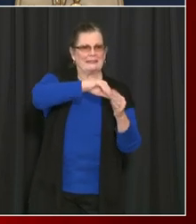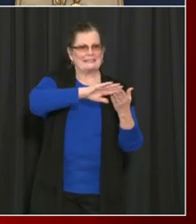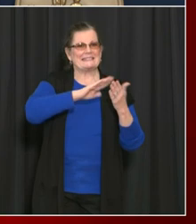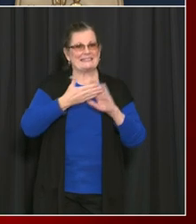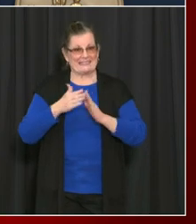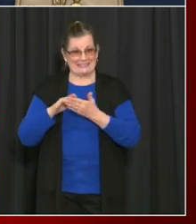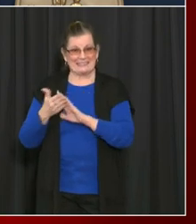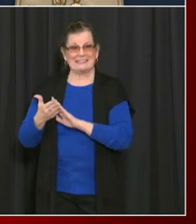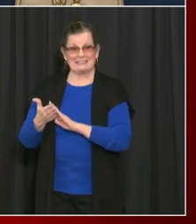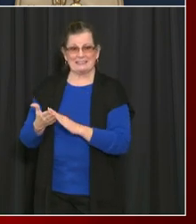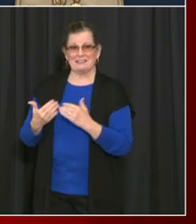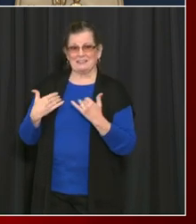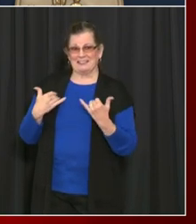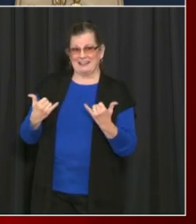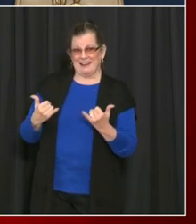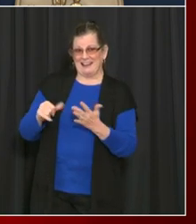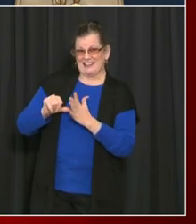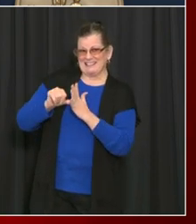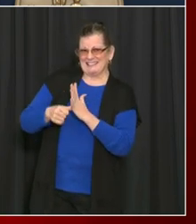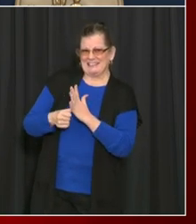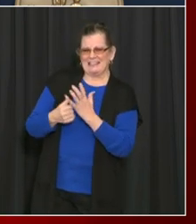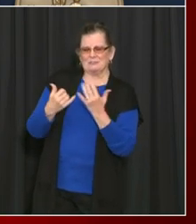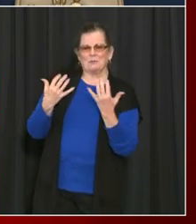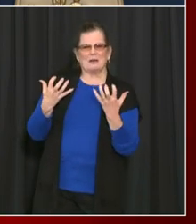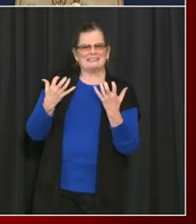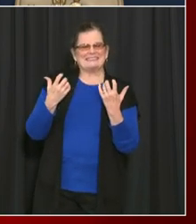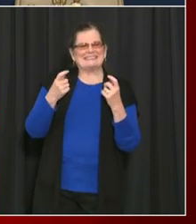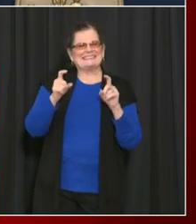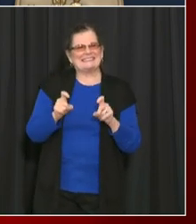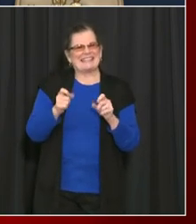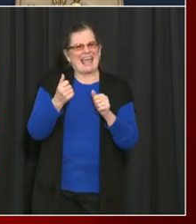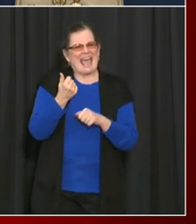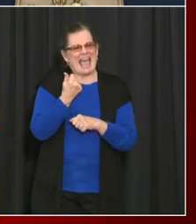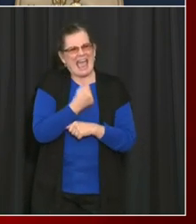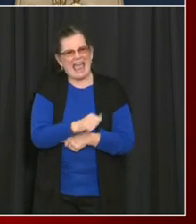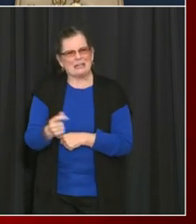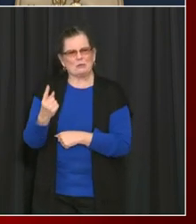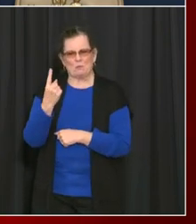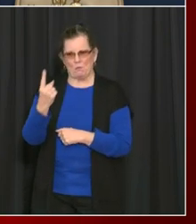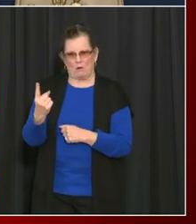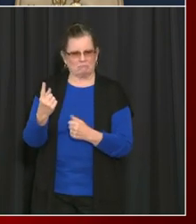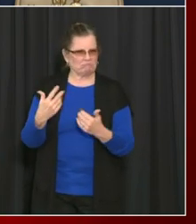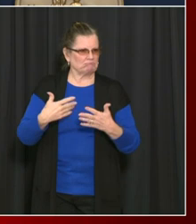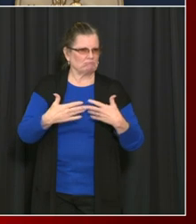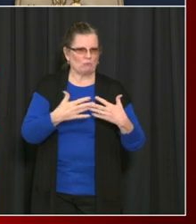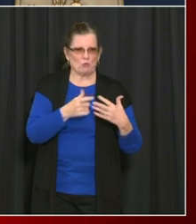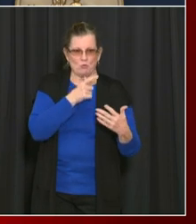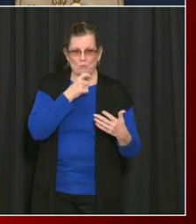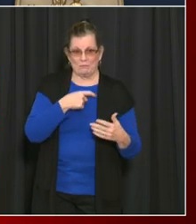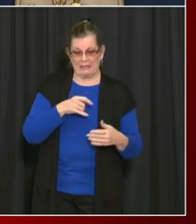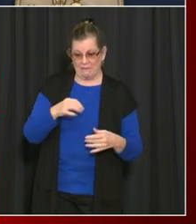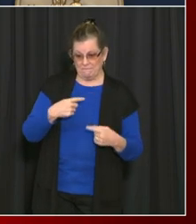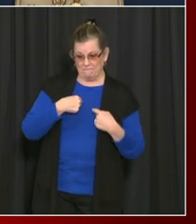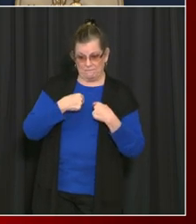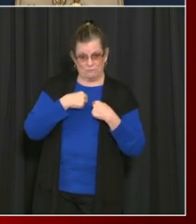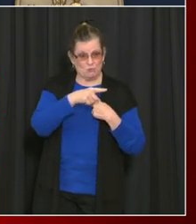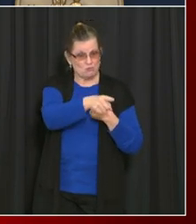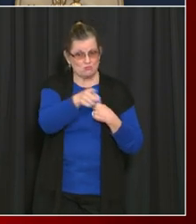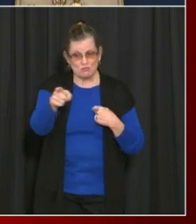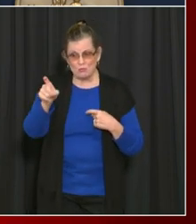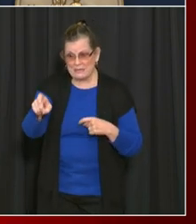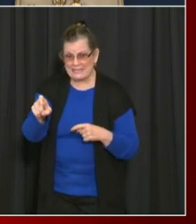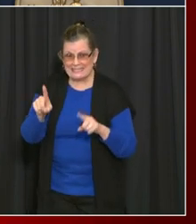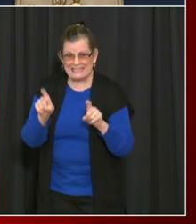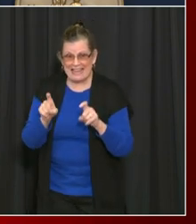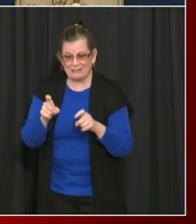the ability to test anyone who needs a test. So if you need a test because you are sick or because